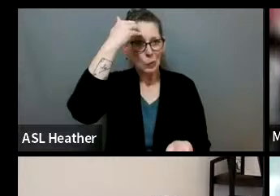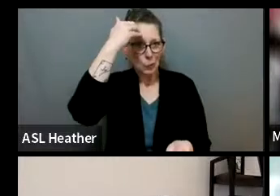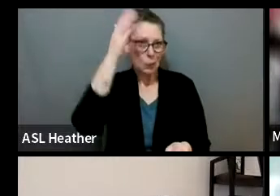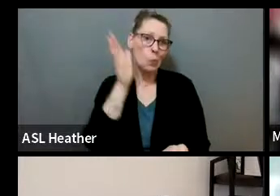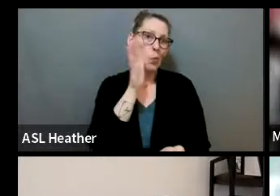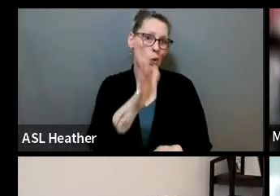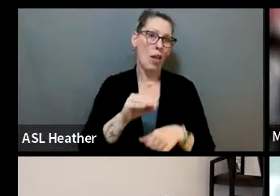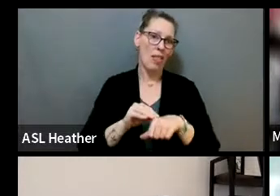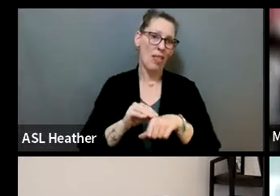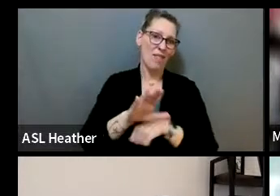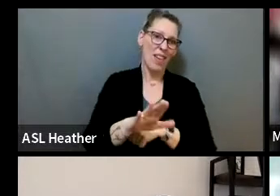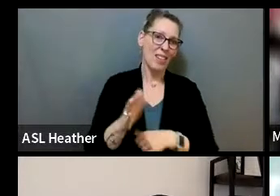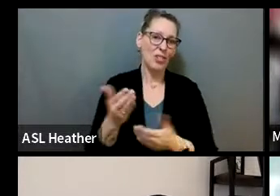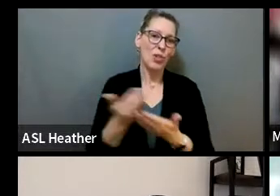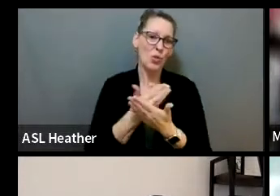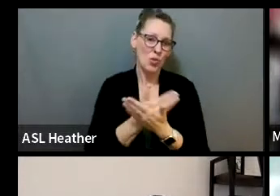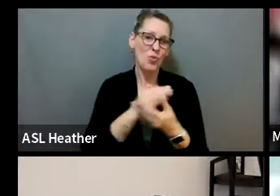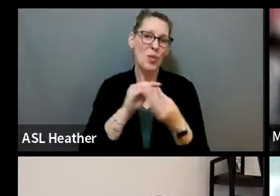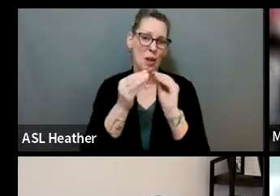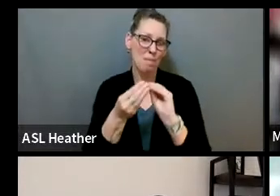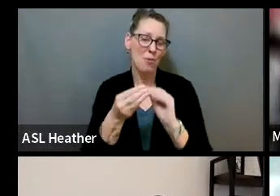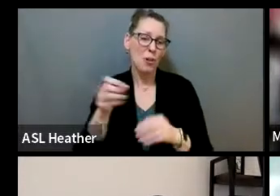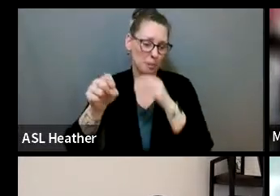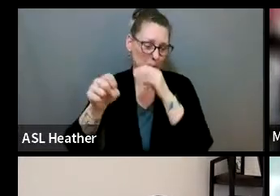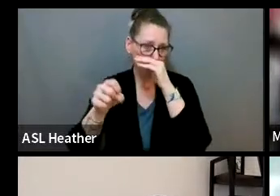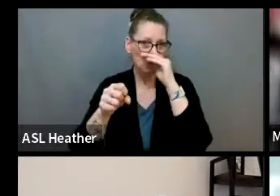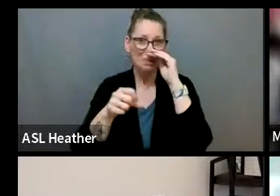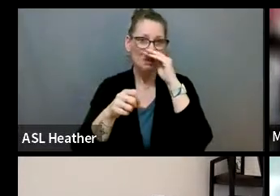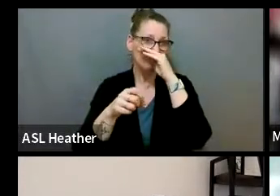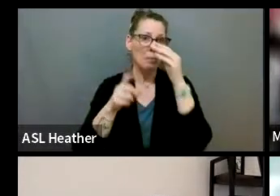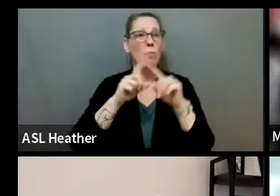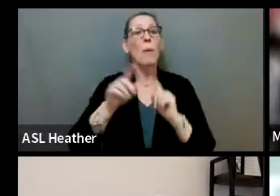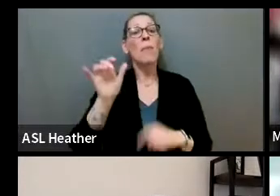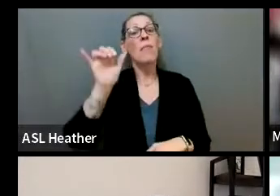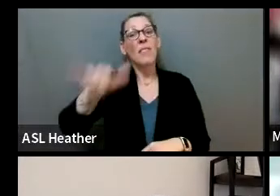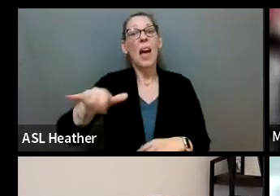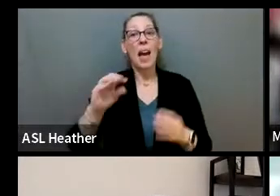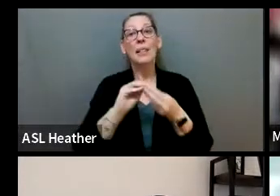what our new number may look like. So, but yeah, that number